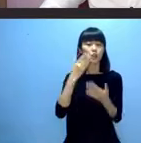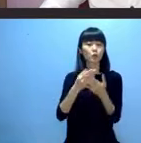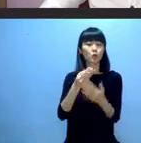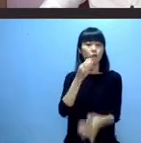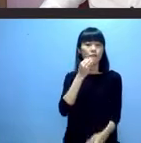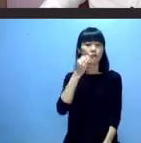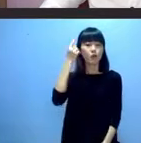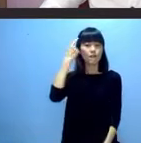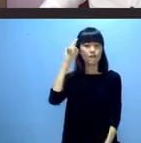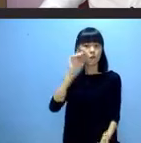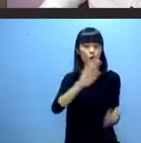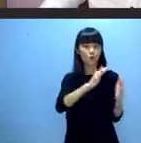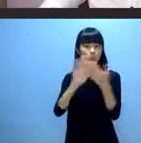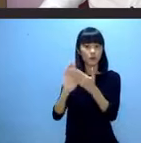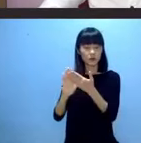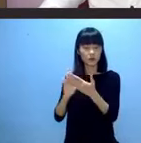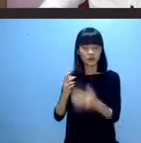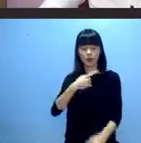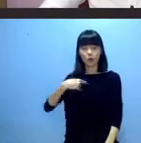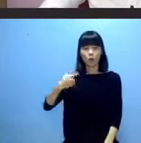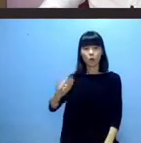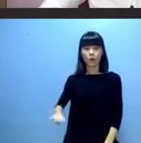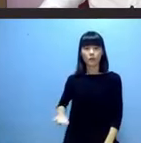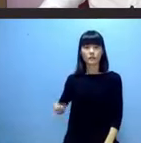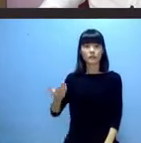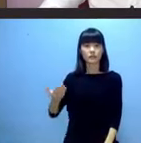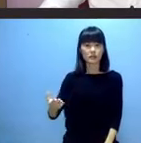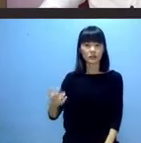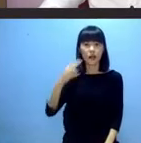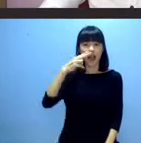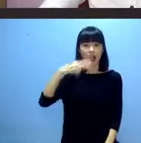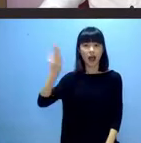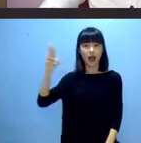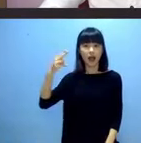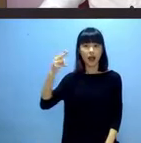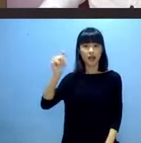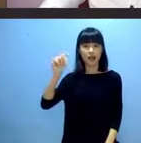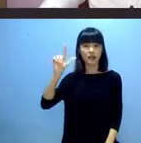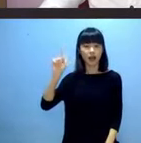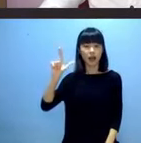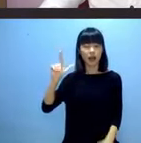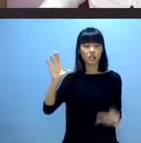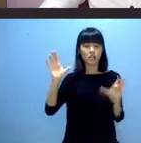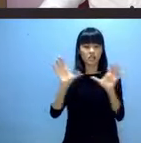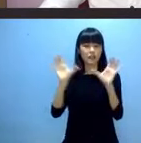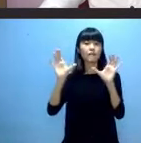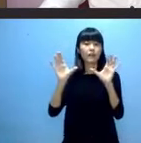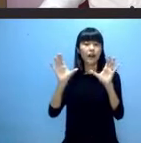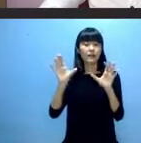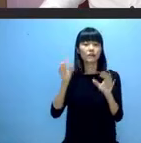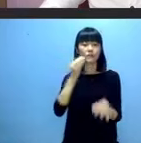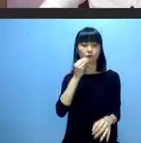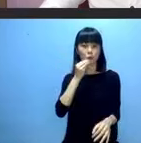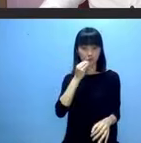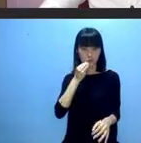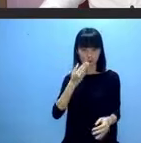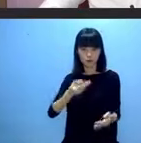where okay. we supply HALA-certified freshly cooked meals to underserved communities during this